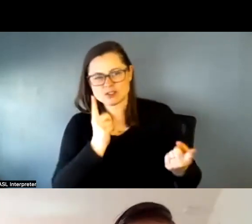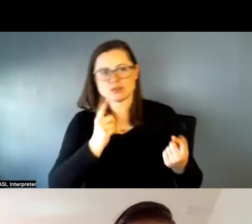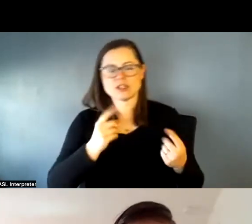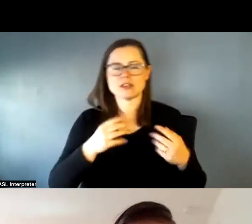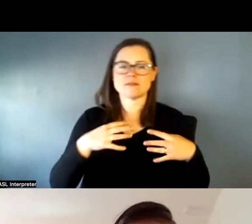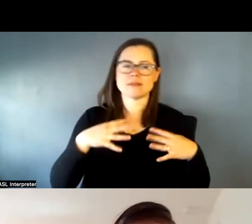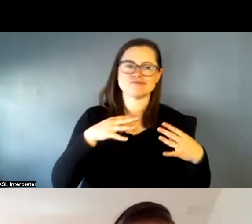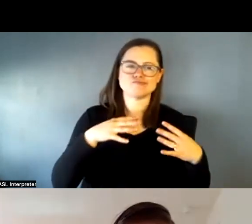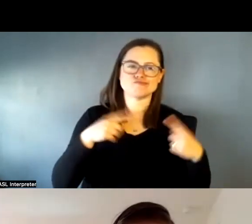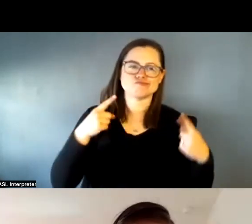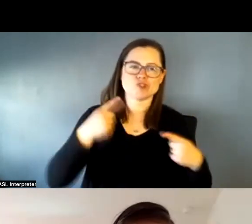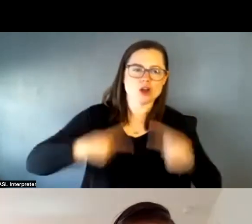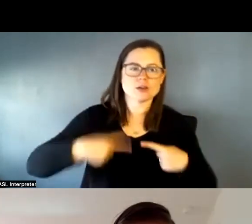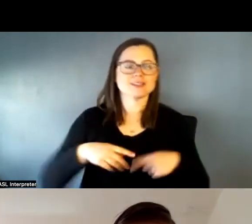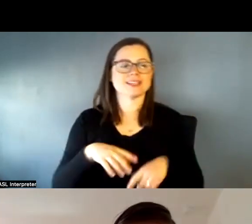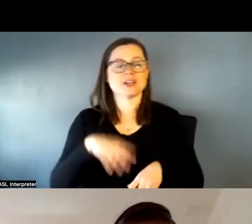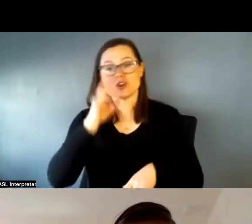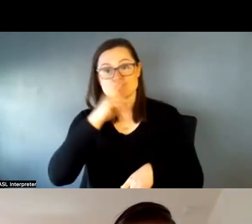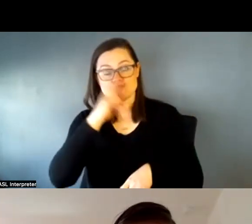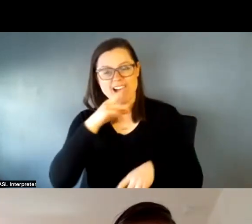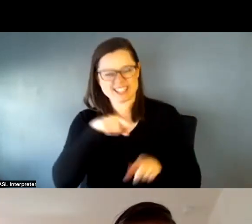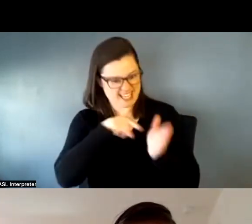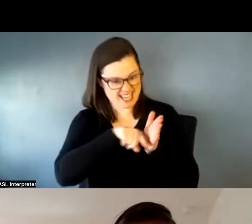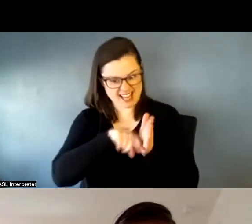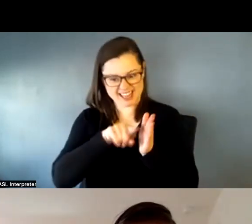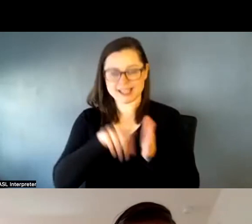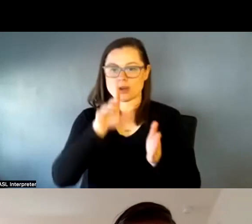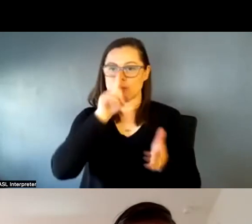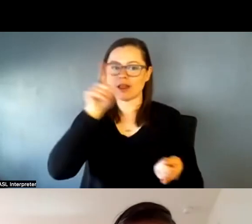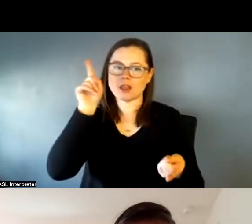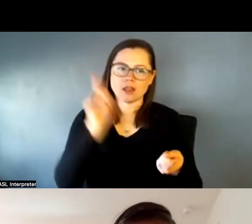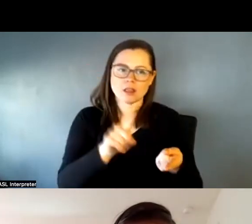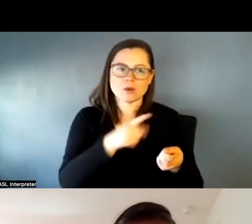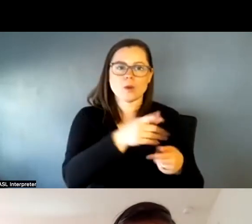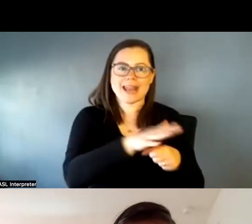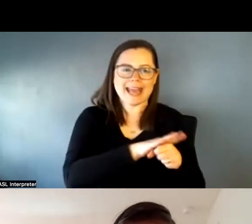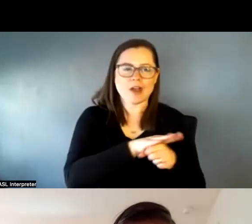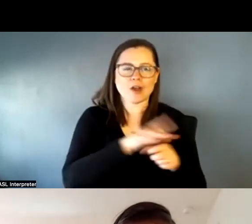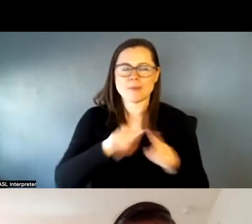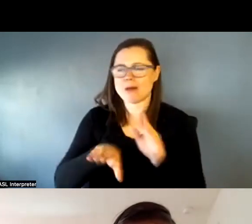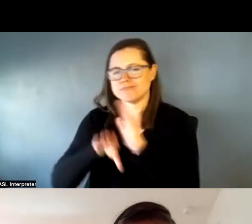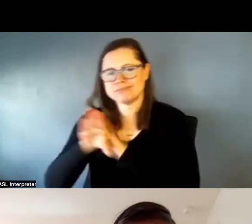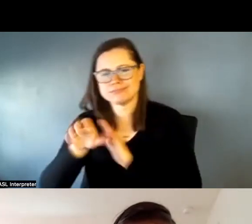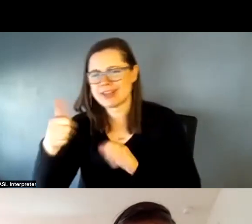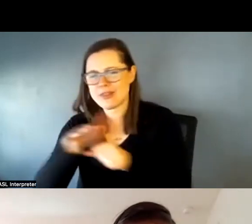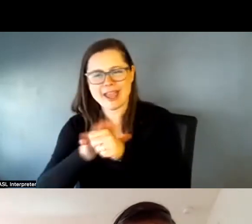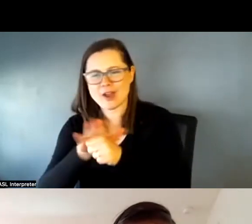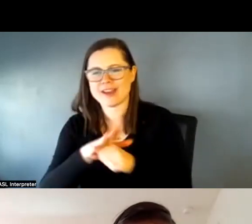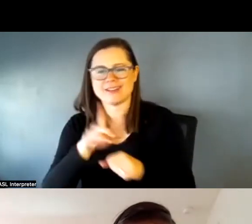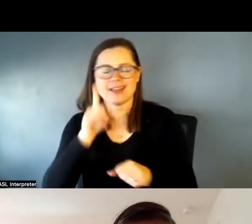killing rats just reduces it temporarily in a certain place, but kind of rats are going to be with